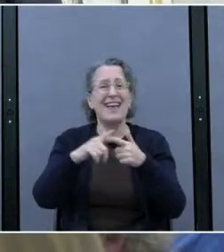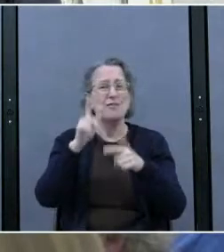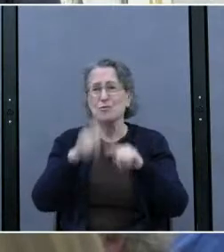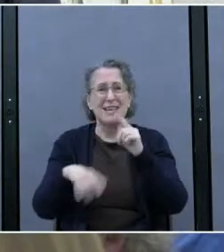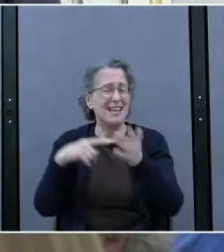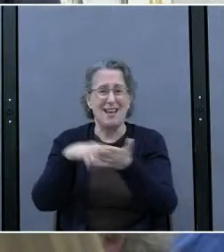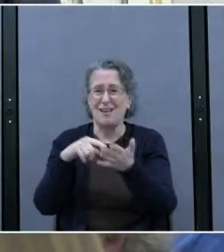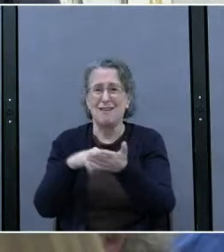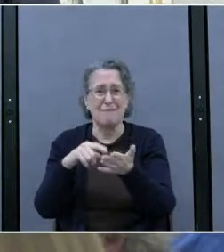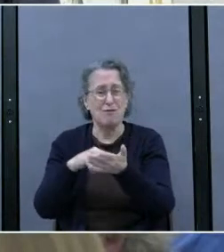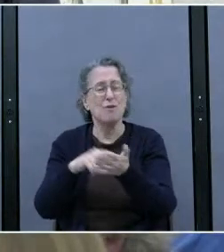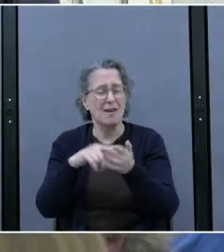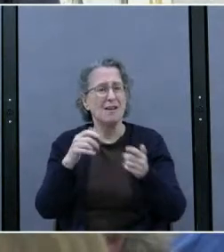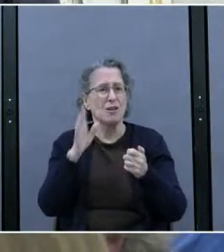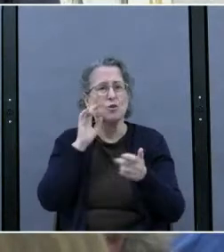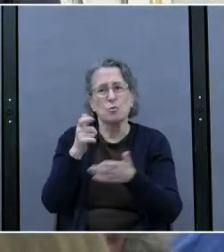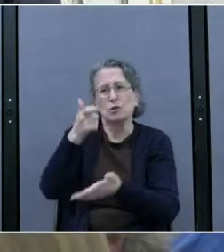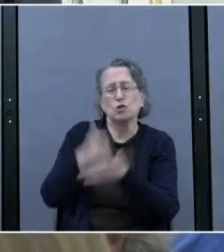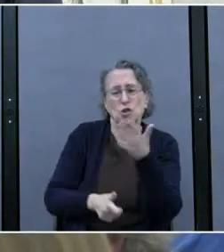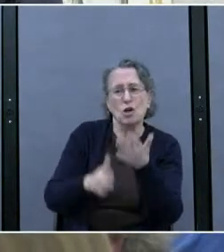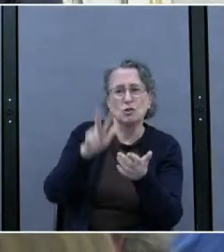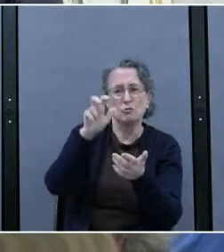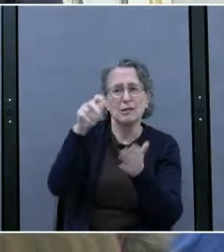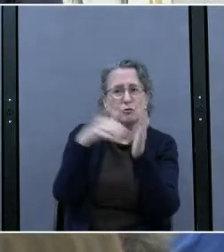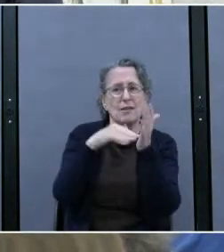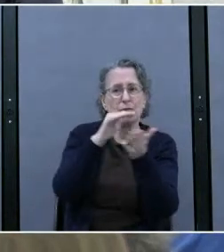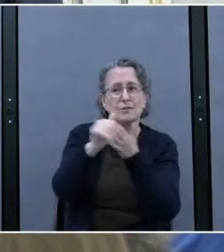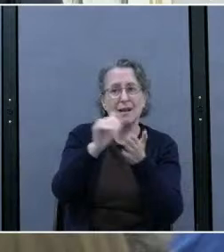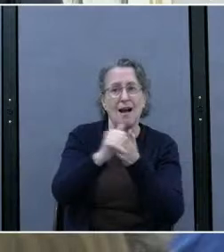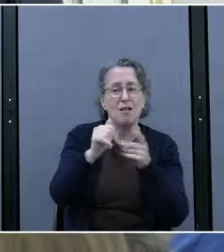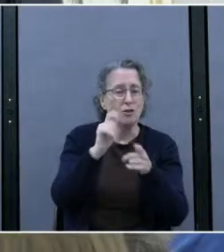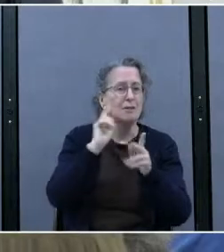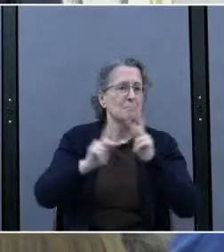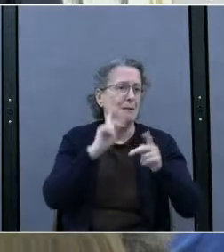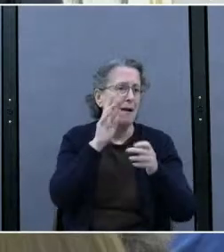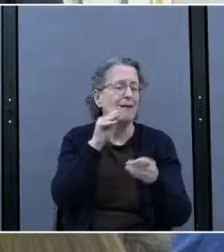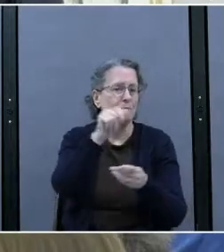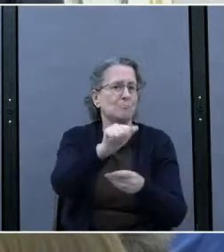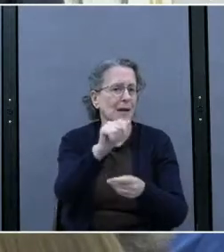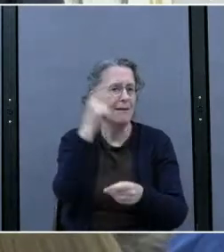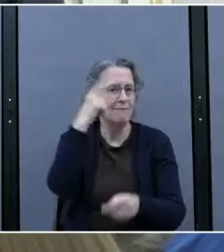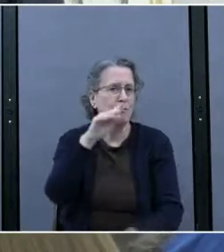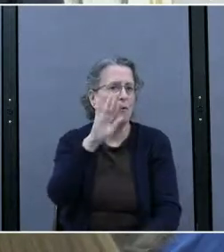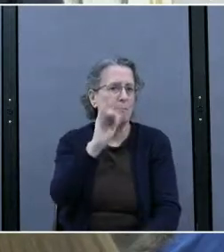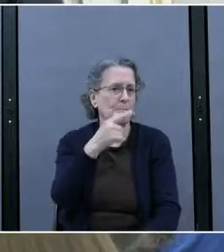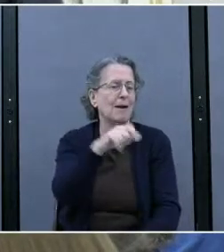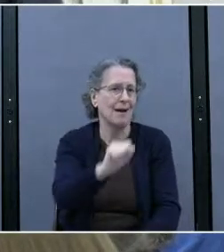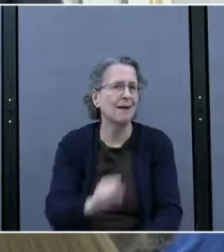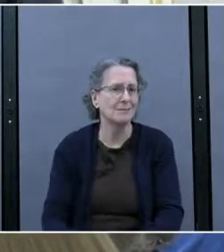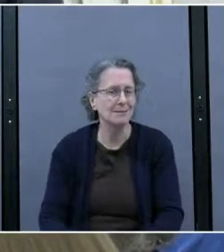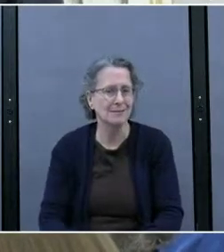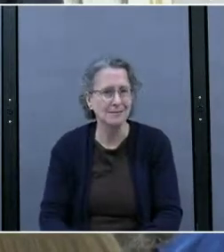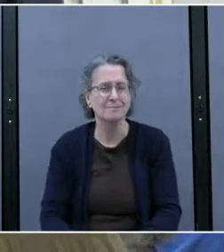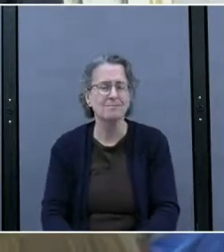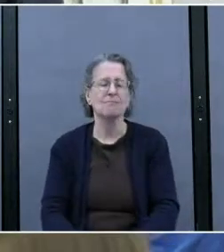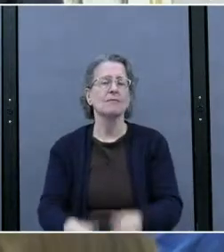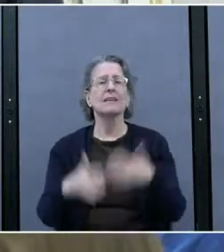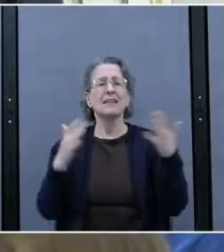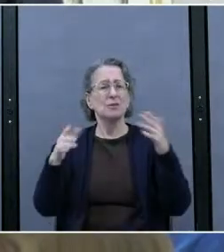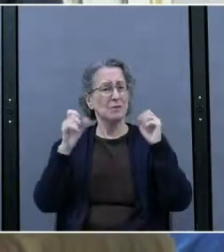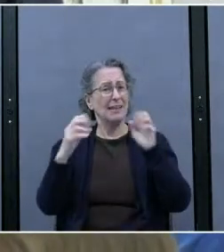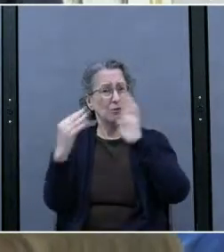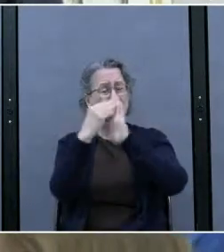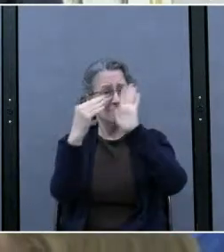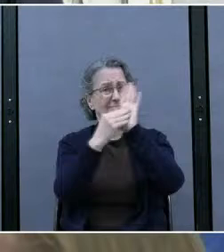yourself $300,000. So basically, I'm wondering if we could get some kind of breakdown so we're all really understanding what is